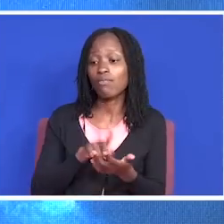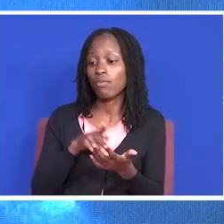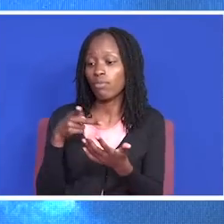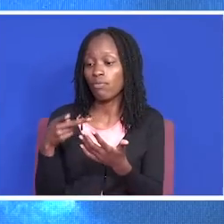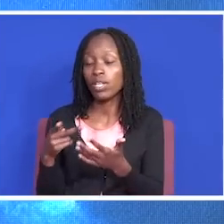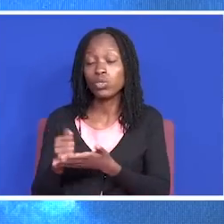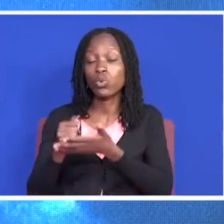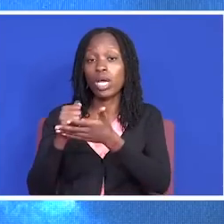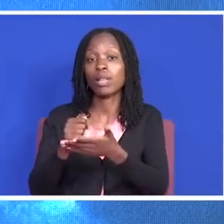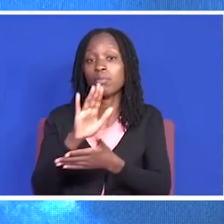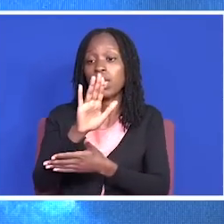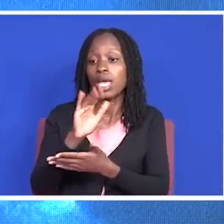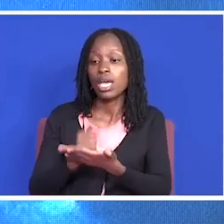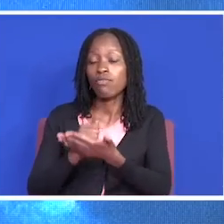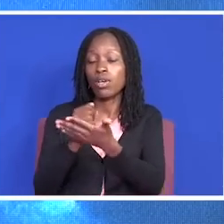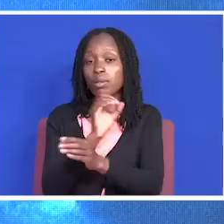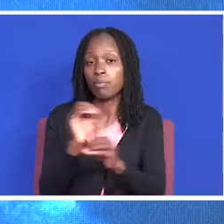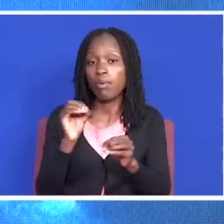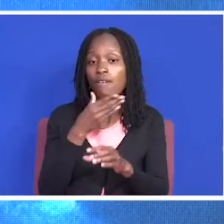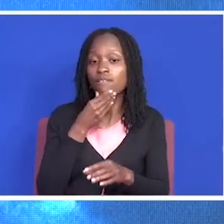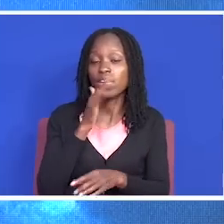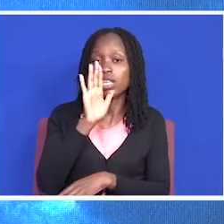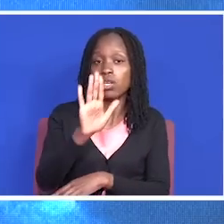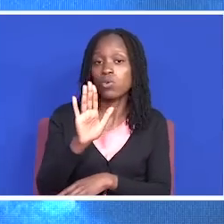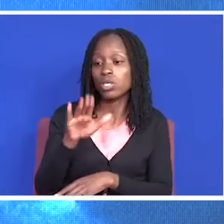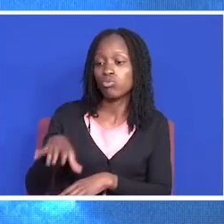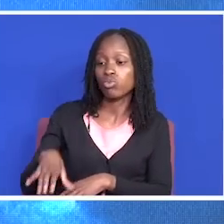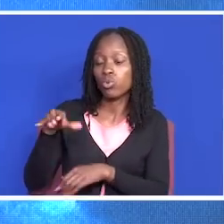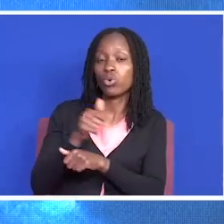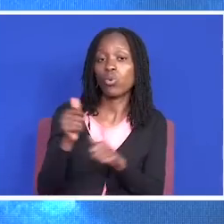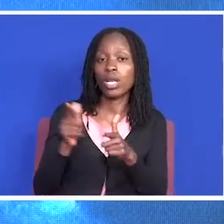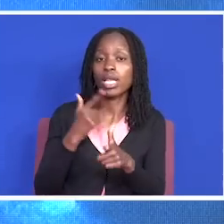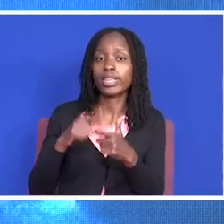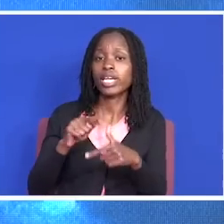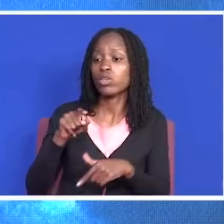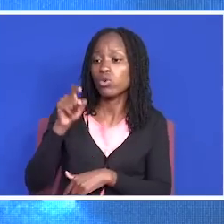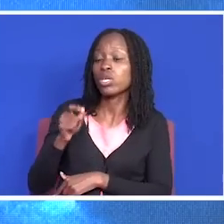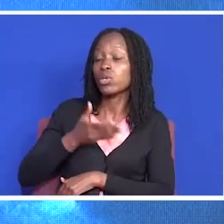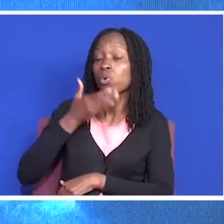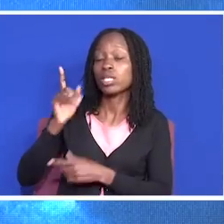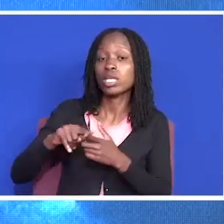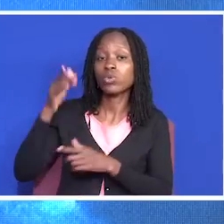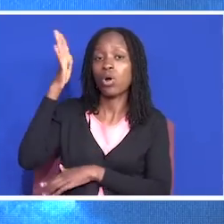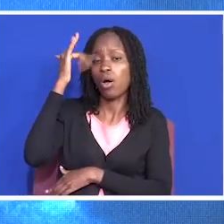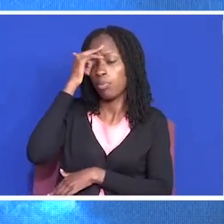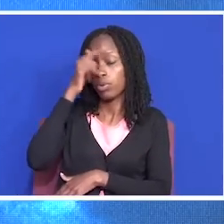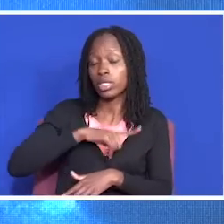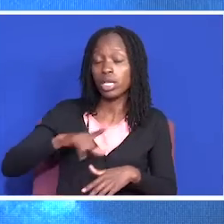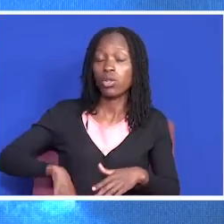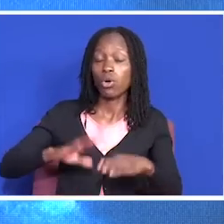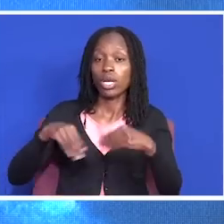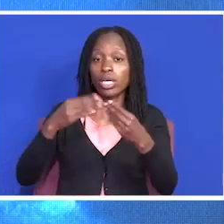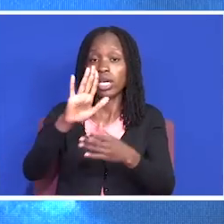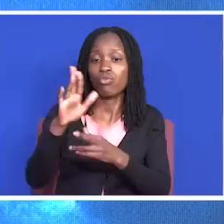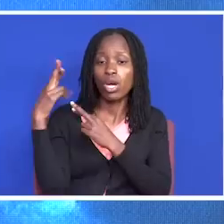him to be grossed in stature, you have an answer to give to God. He gave you a responsibility, and most likely